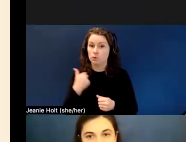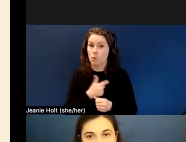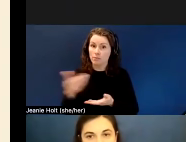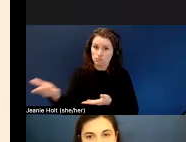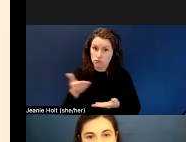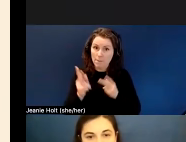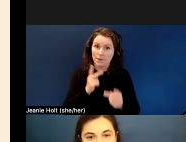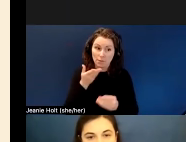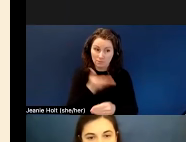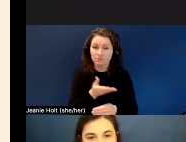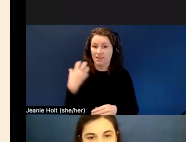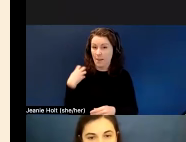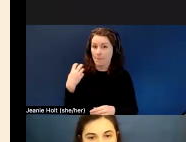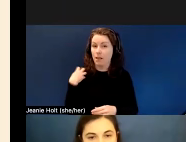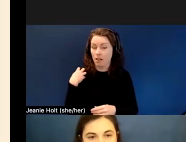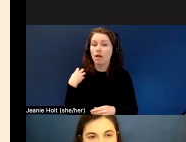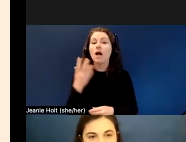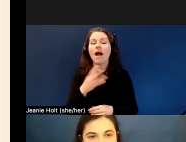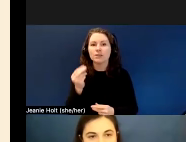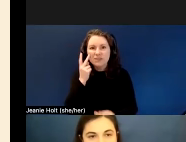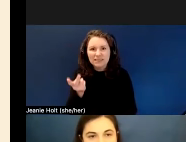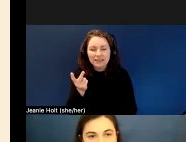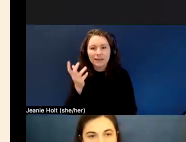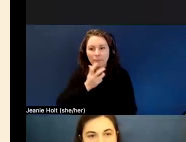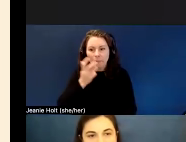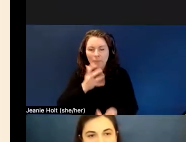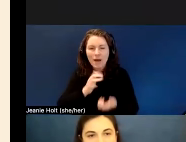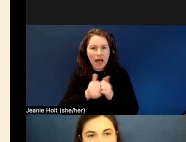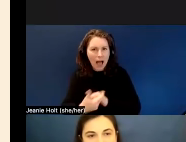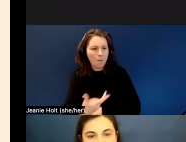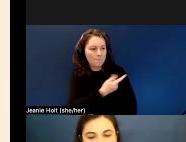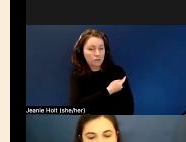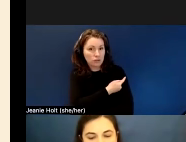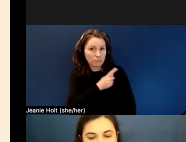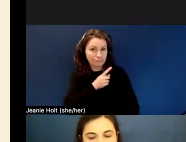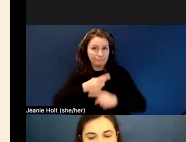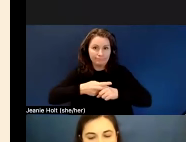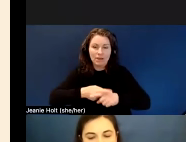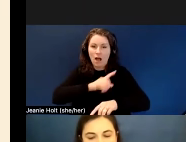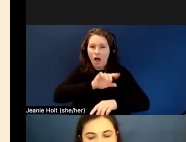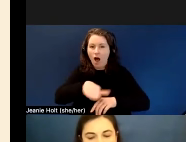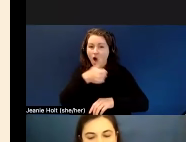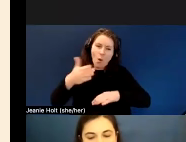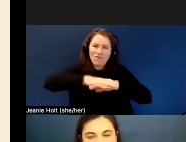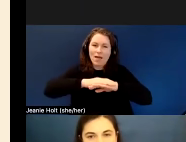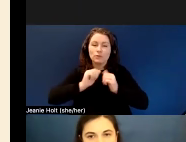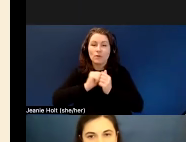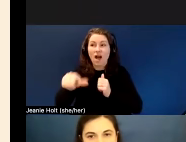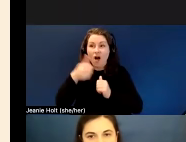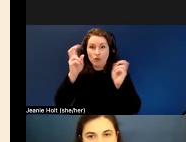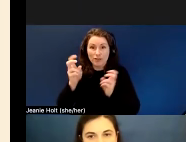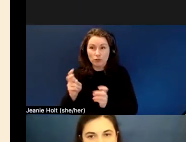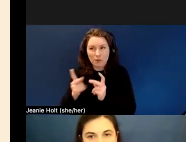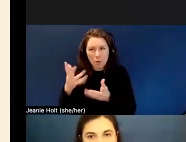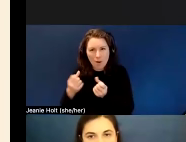Capitol and to see the ways that immunization intersects with other issues that people are already advocating on,